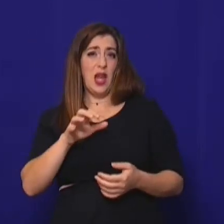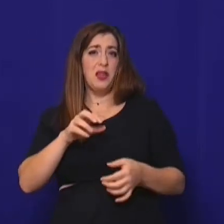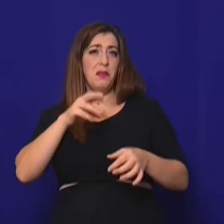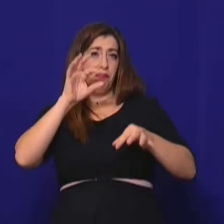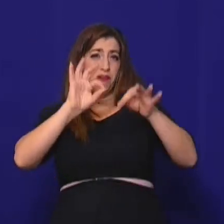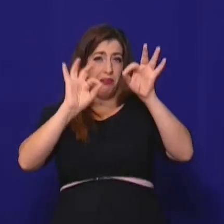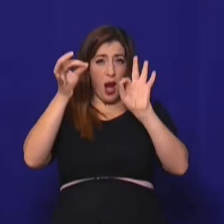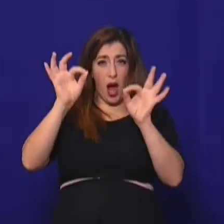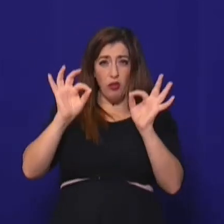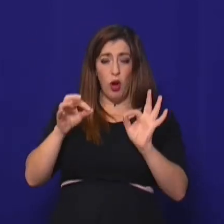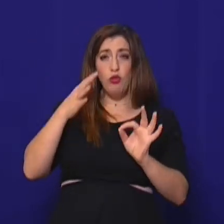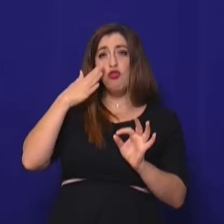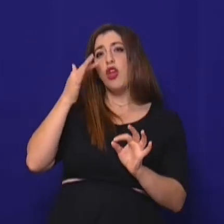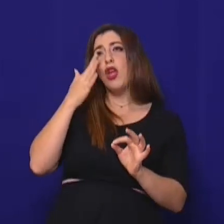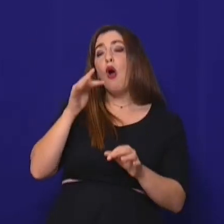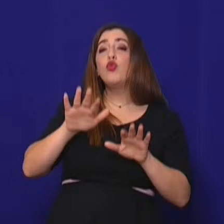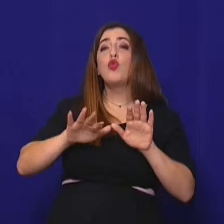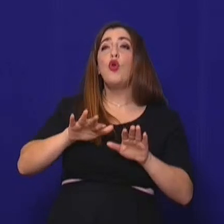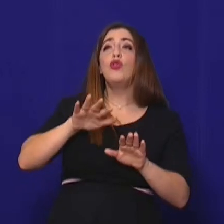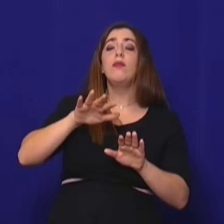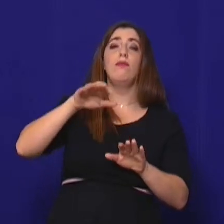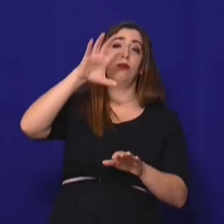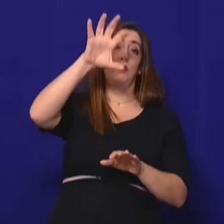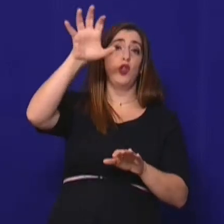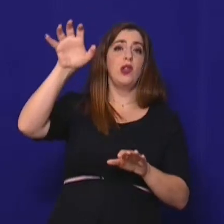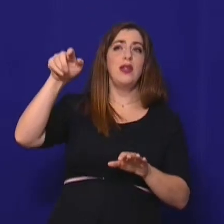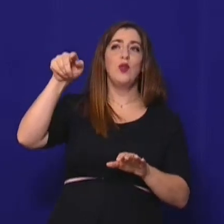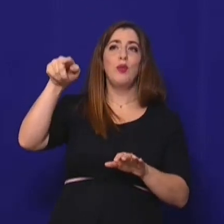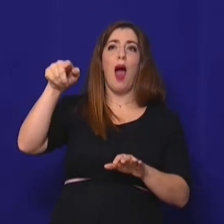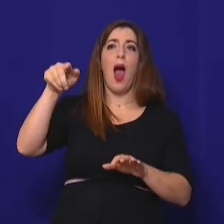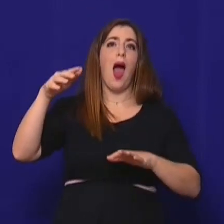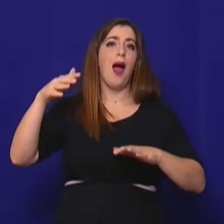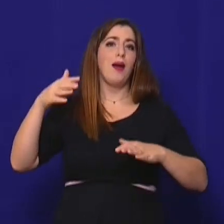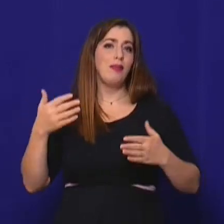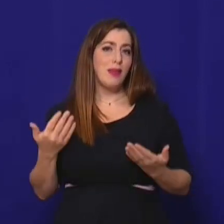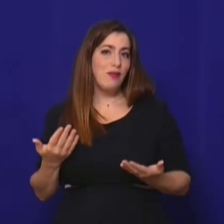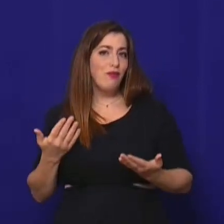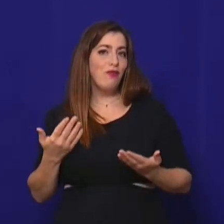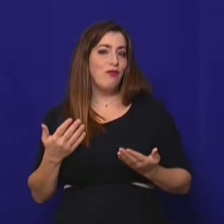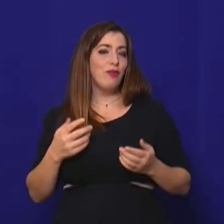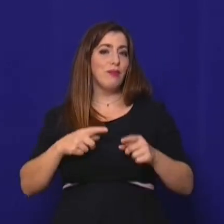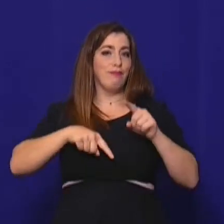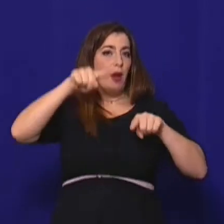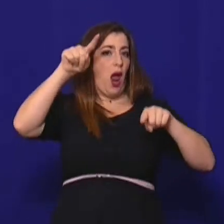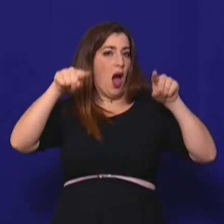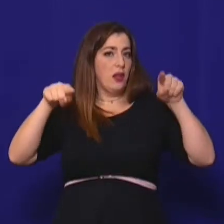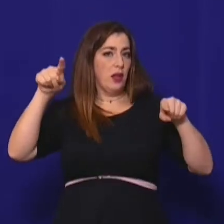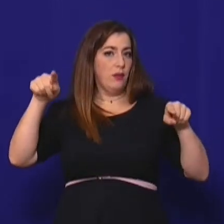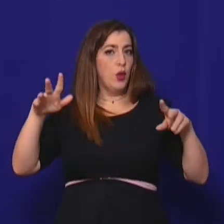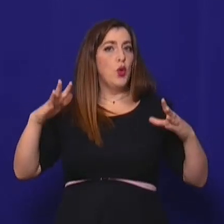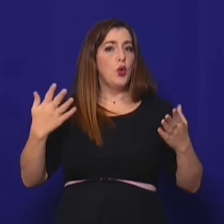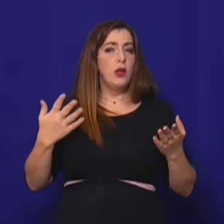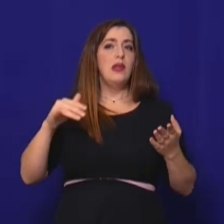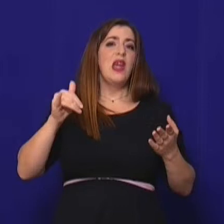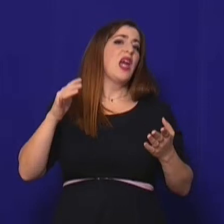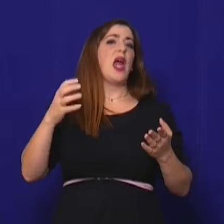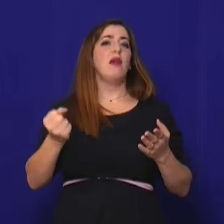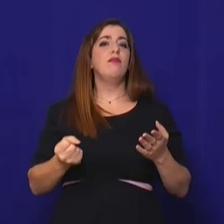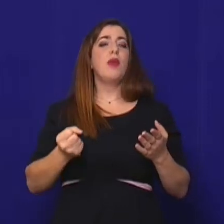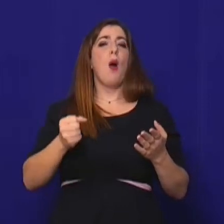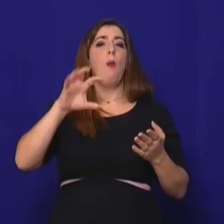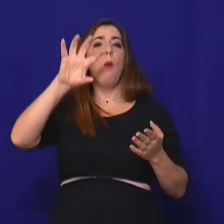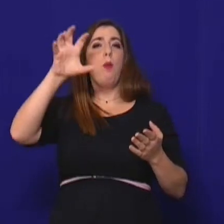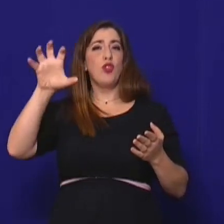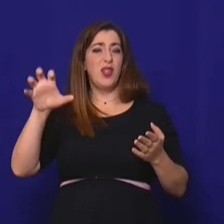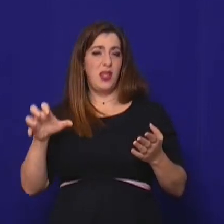aħna dejjem qegħdin navalwaw is-sitwazzjoni u anke naraw dawk il-pajjiżi fejn aħna għandna nżidu ma' din il-lista tal-Amber Countries u